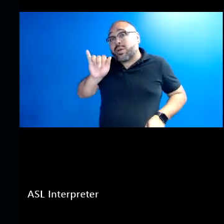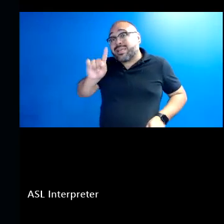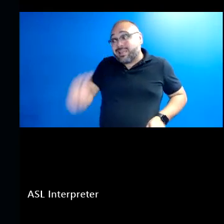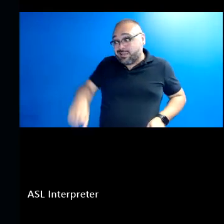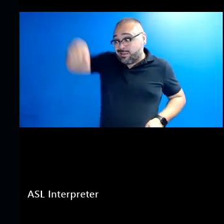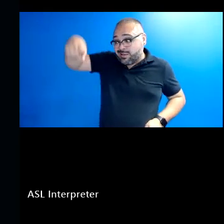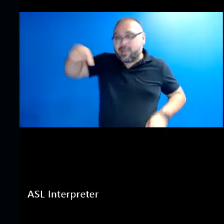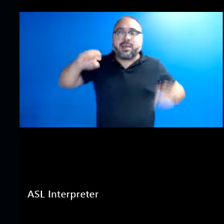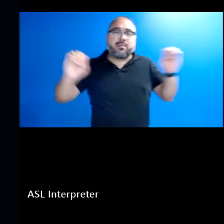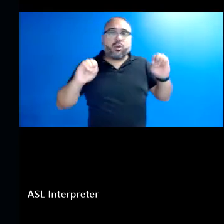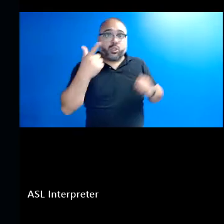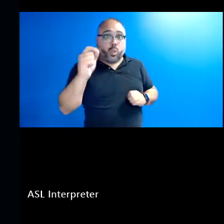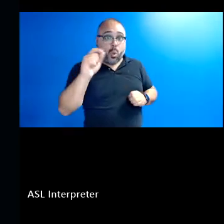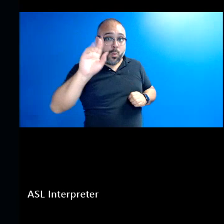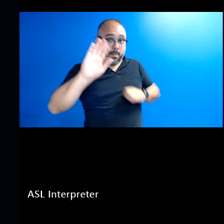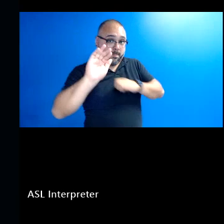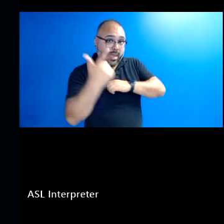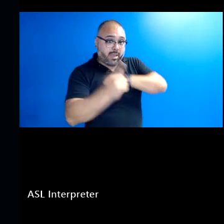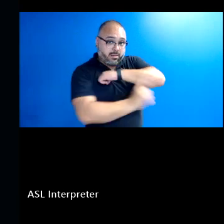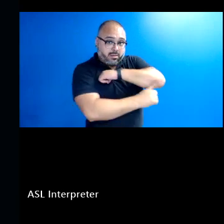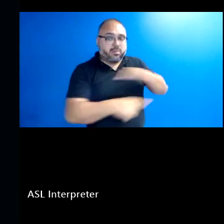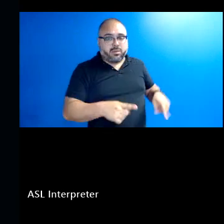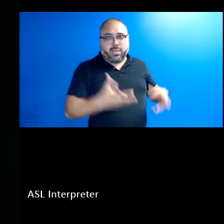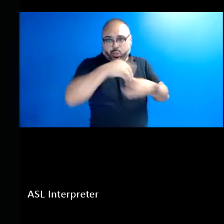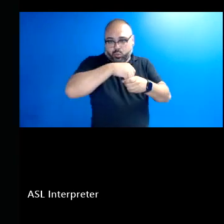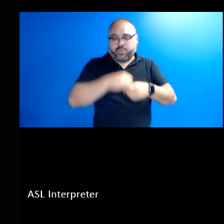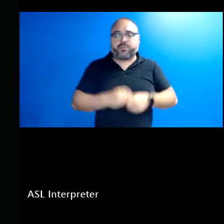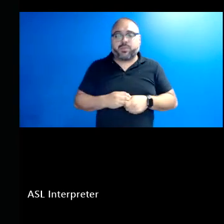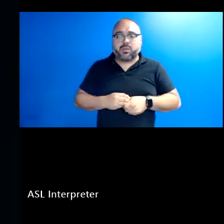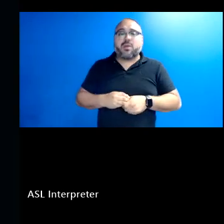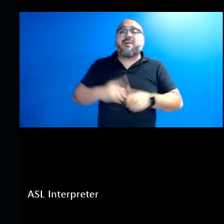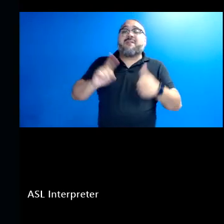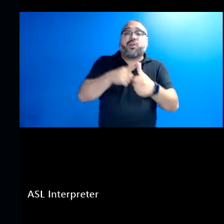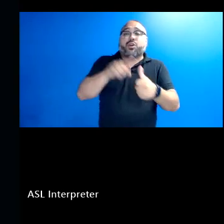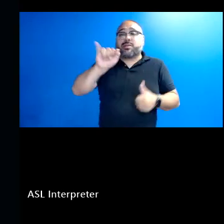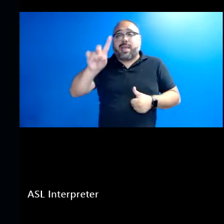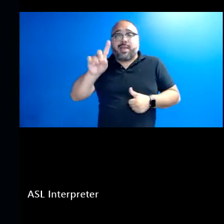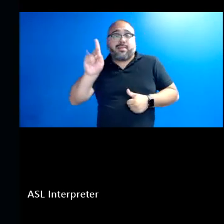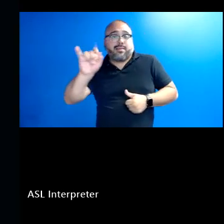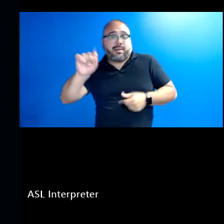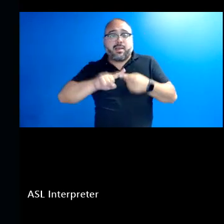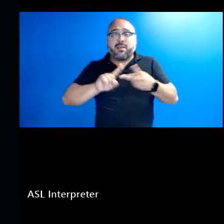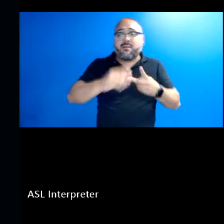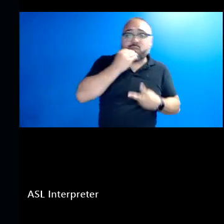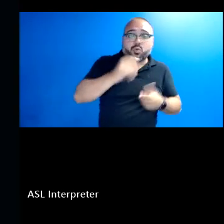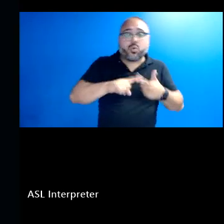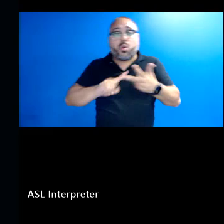essential items to include are first aid kits, water, non-perishable food, external batteries, and